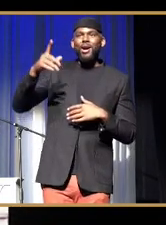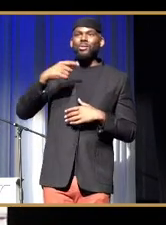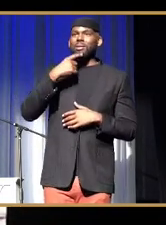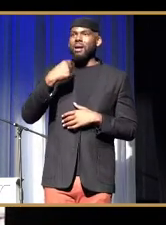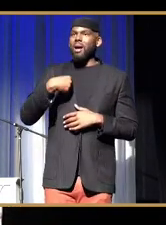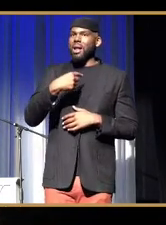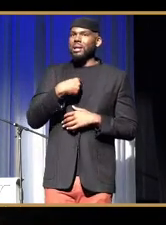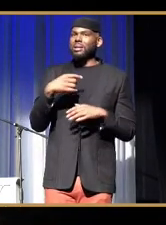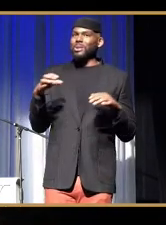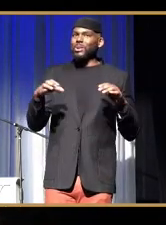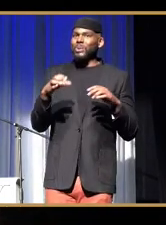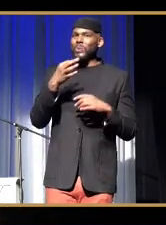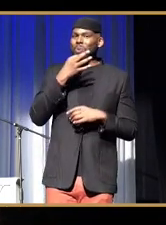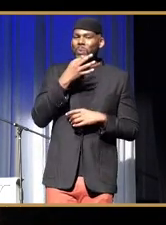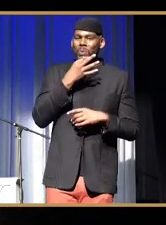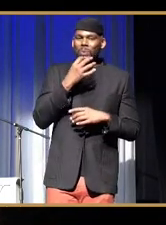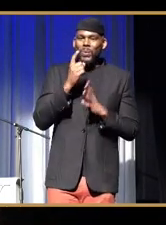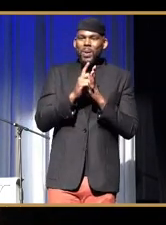minute.